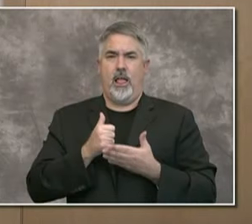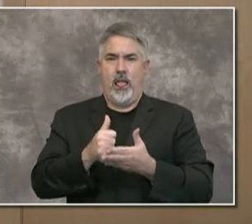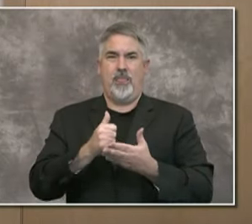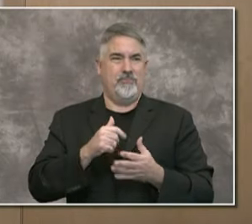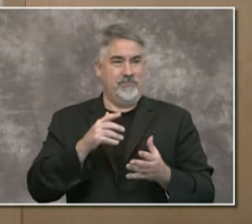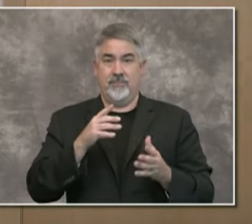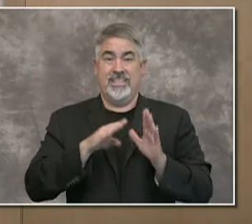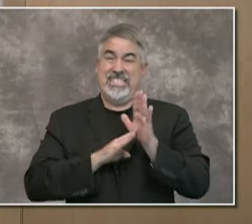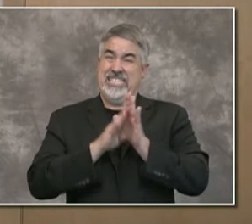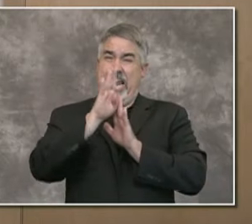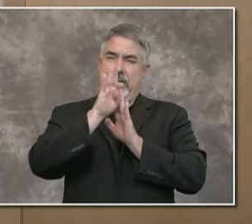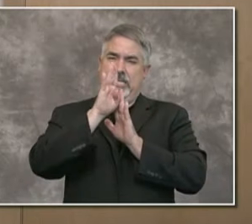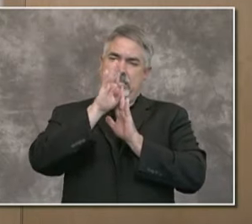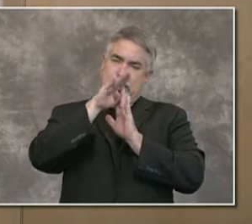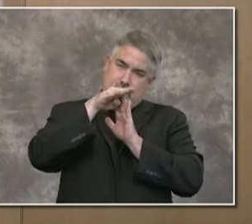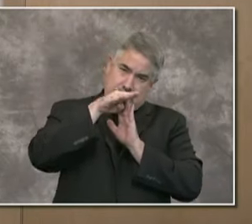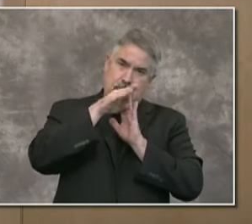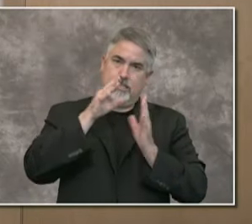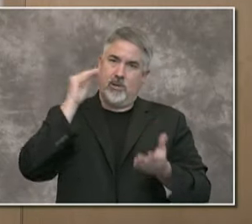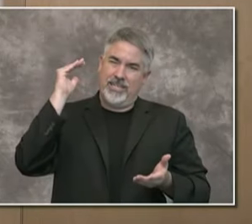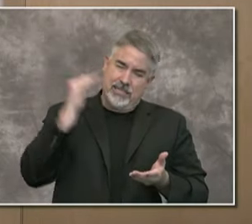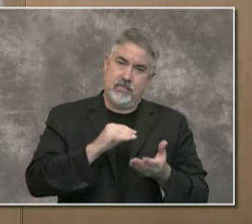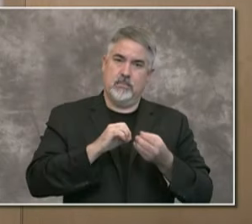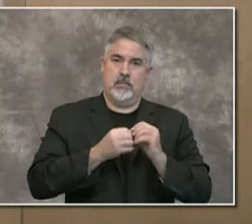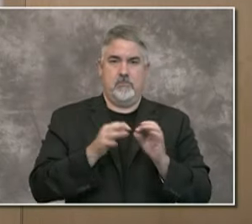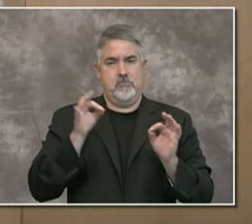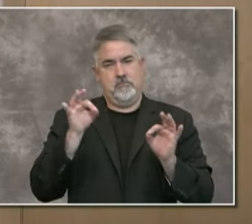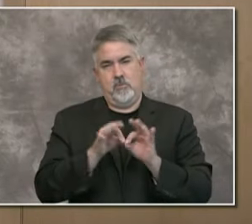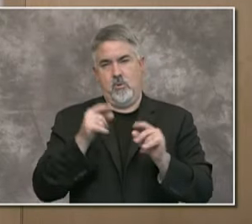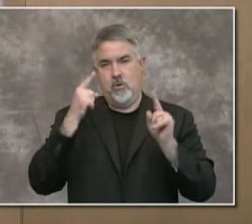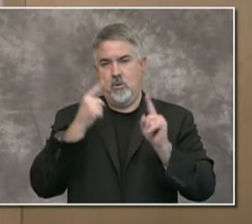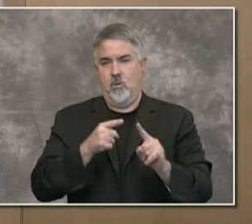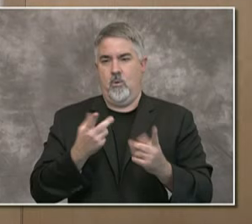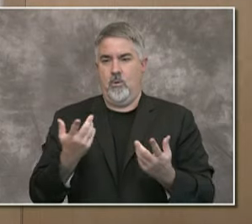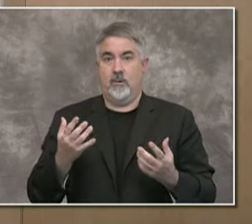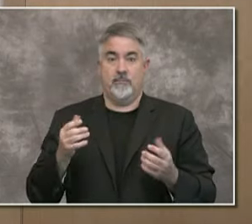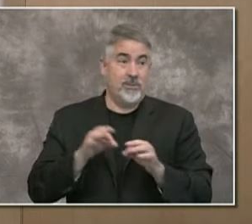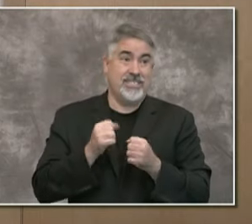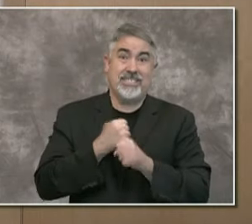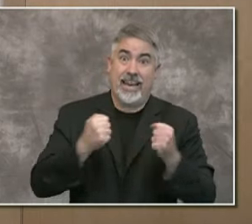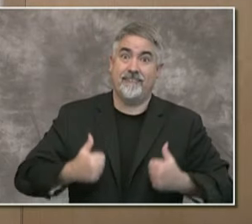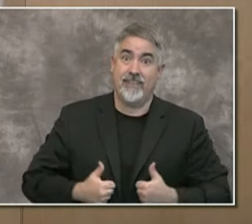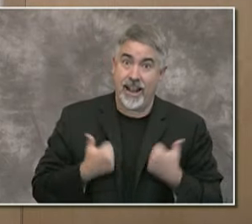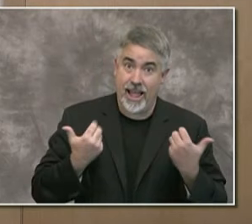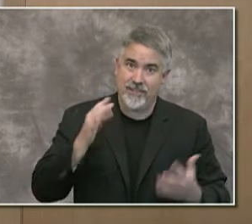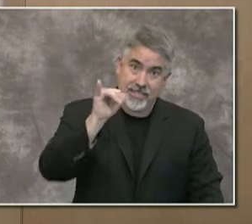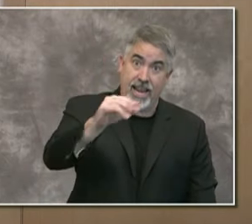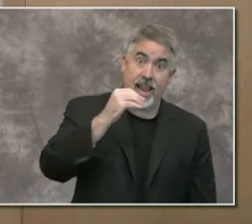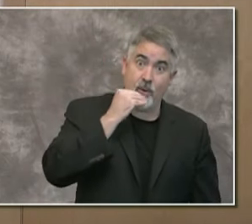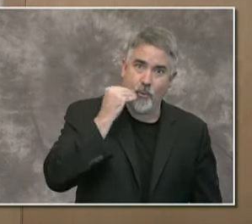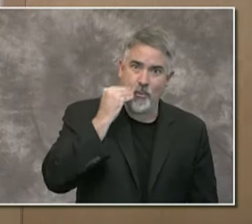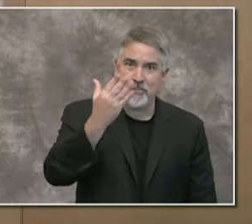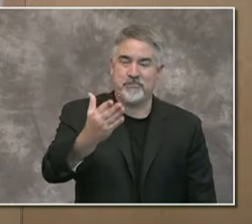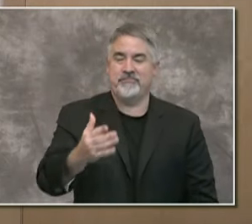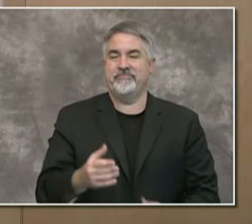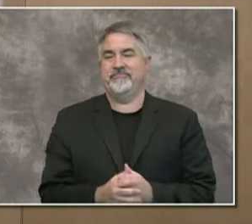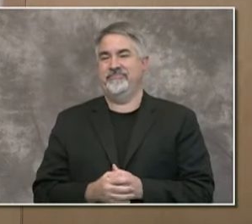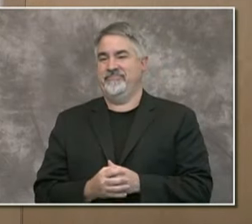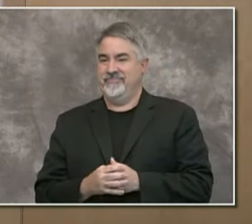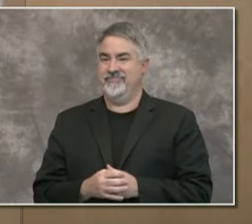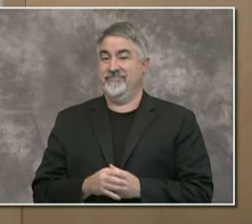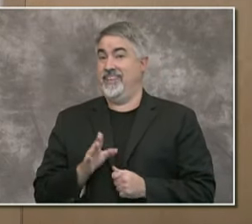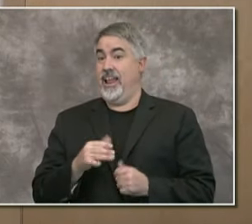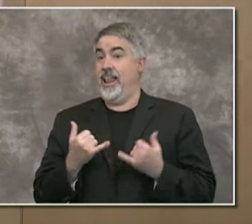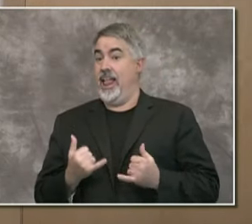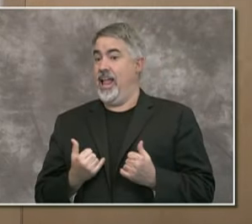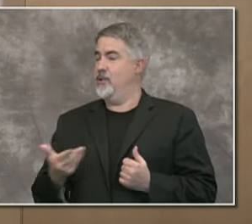slow the spread of COVID-19, and ultimately to save lives. Now I would like to welcome back to the podium